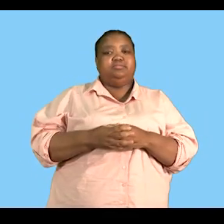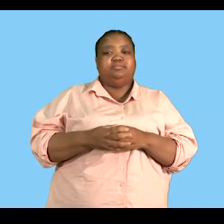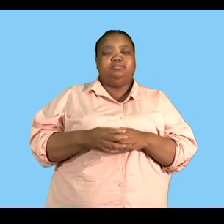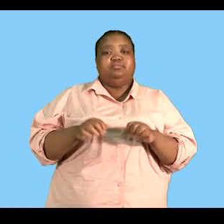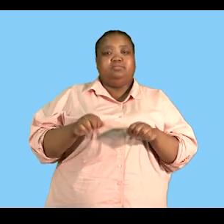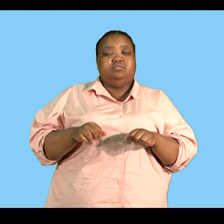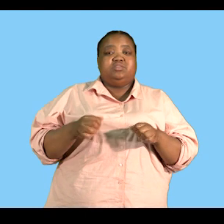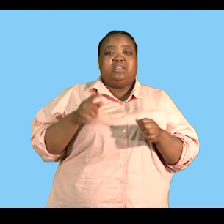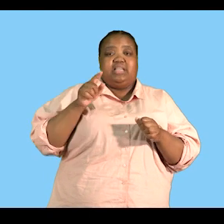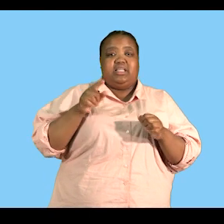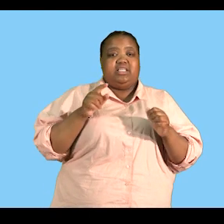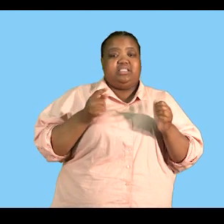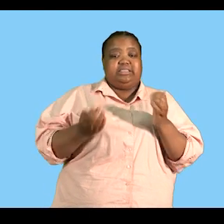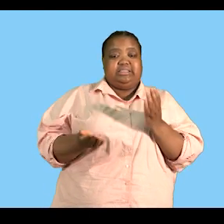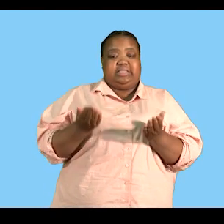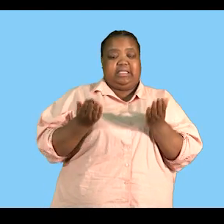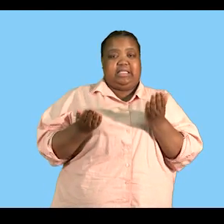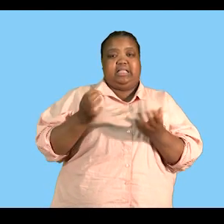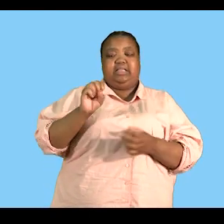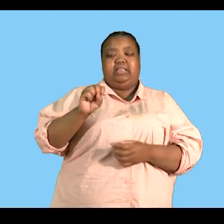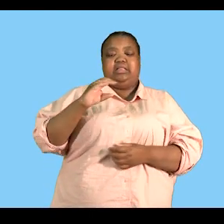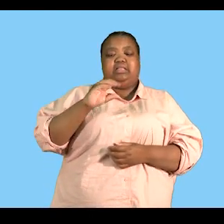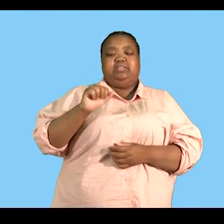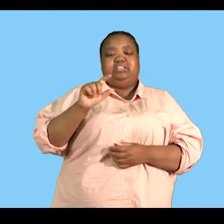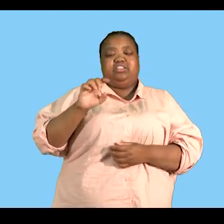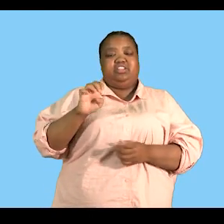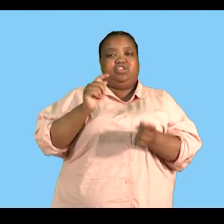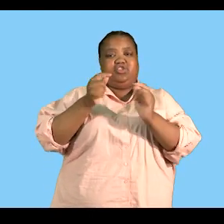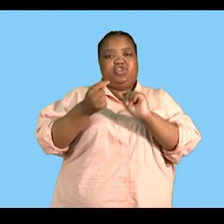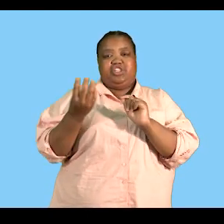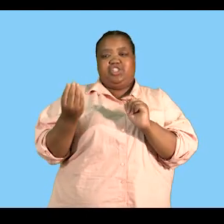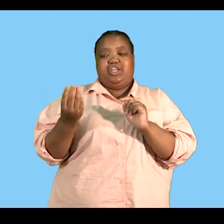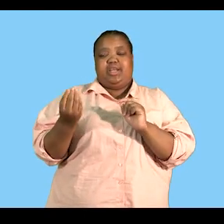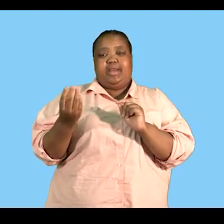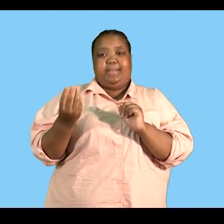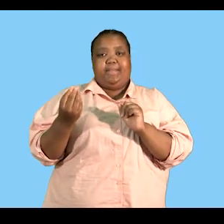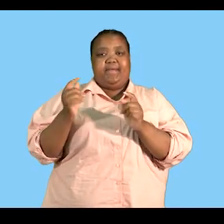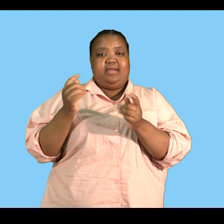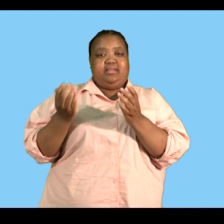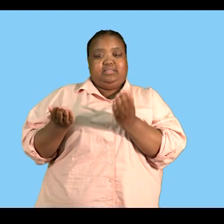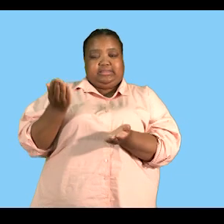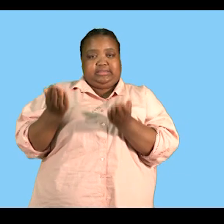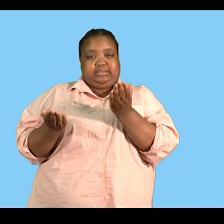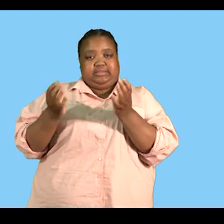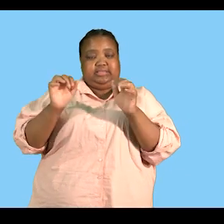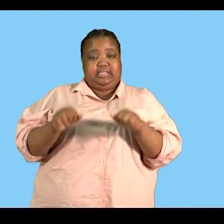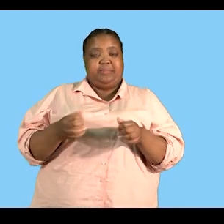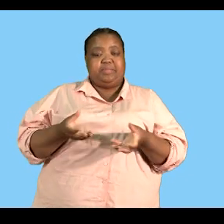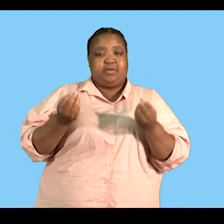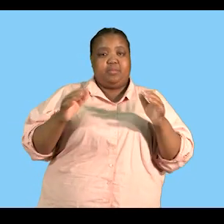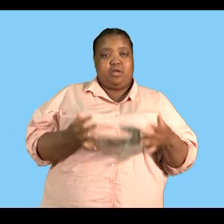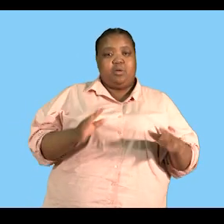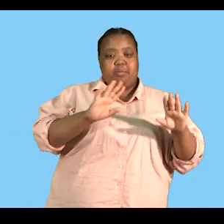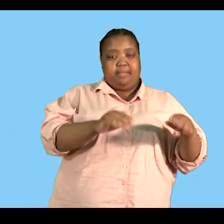Rewrite the scale as a number scale. Remember, a number scale is always map